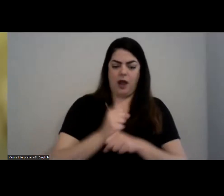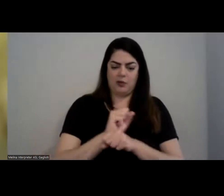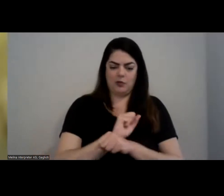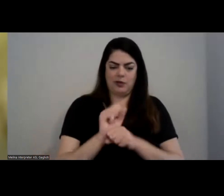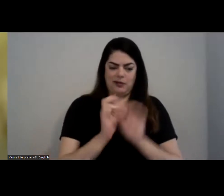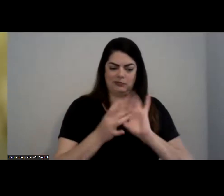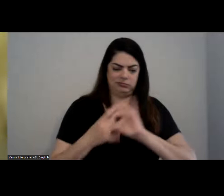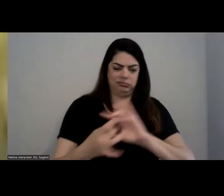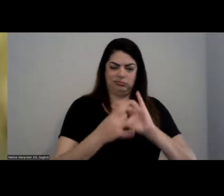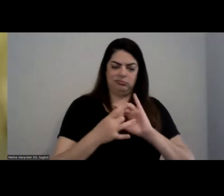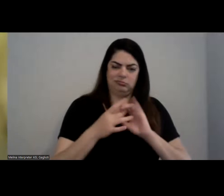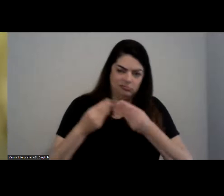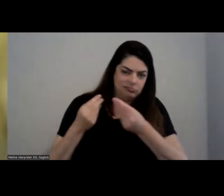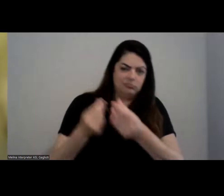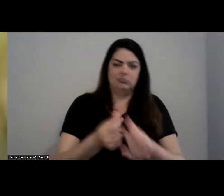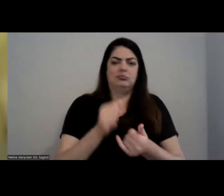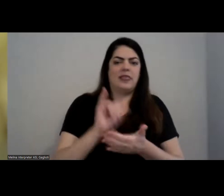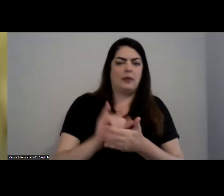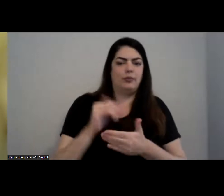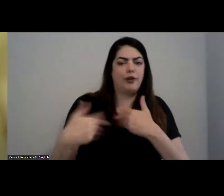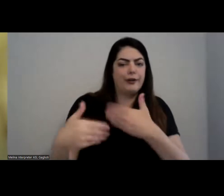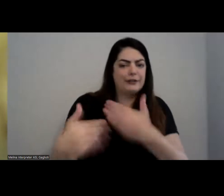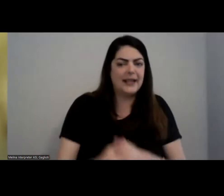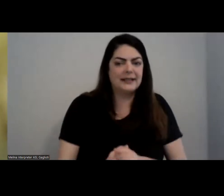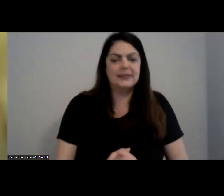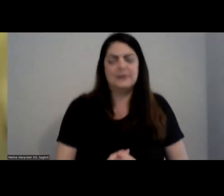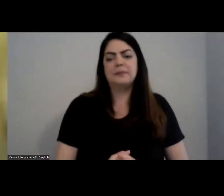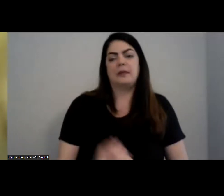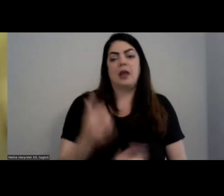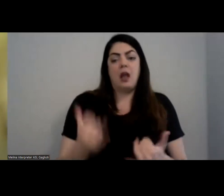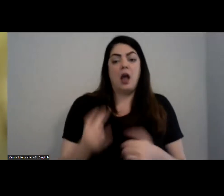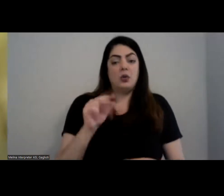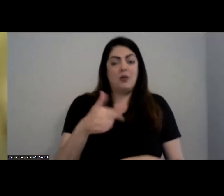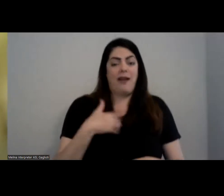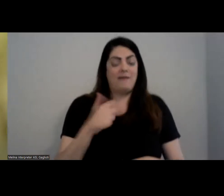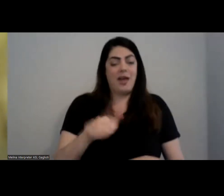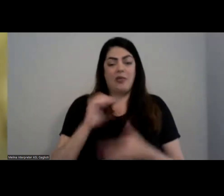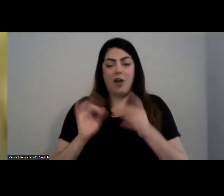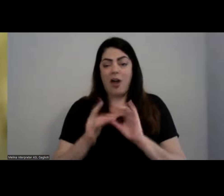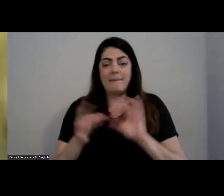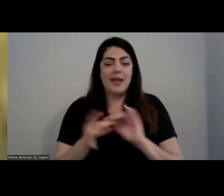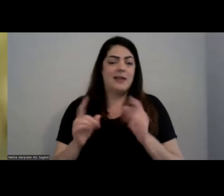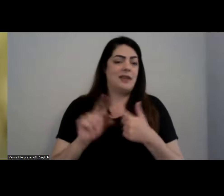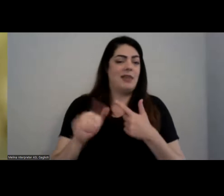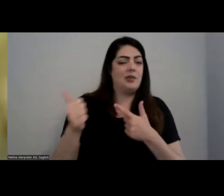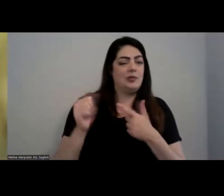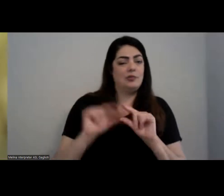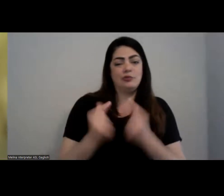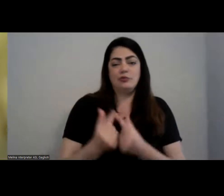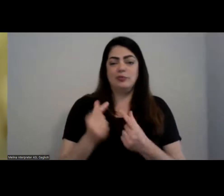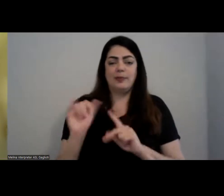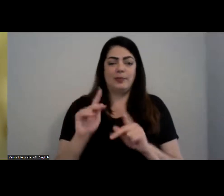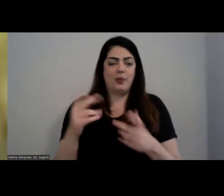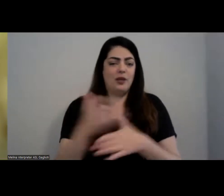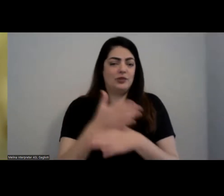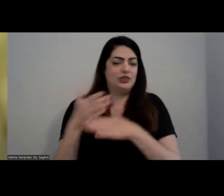is the process. Are there other comments, other groups people want to share? I'm